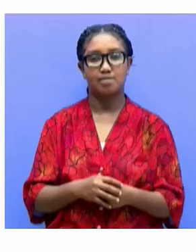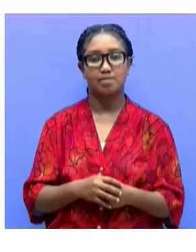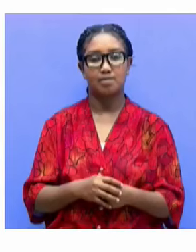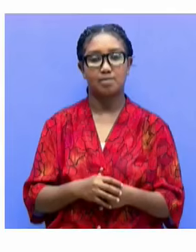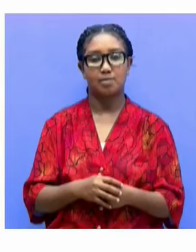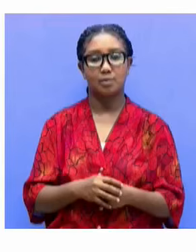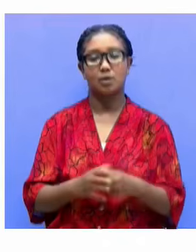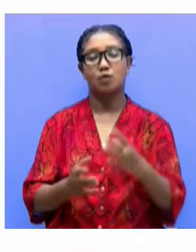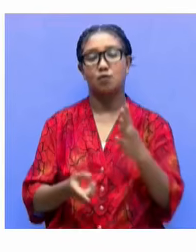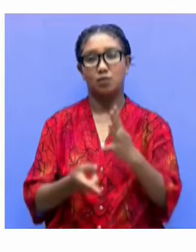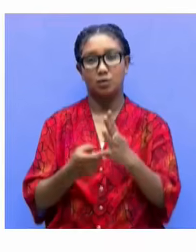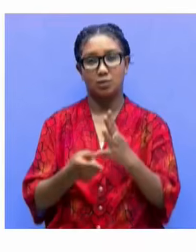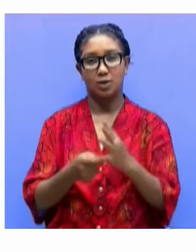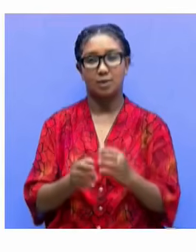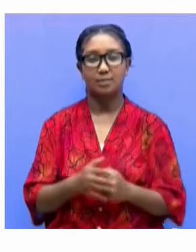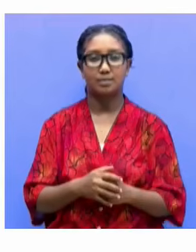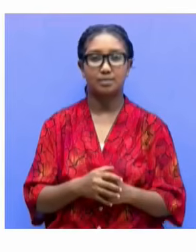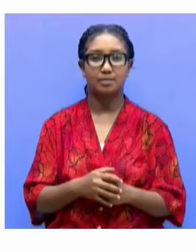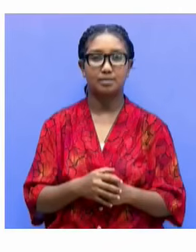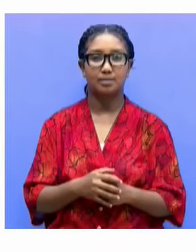The first one,